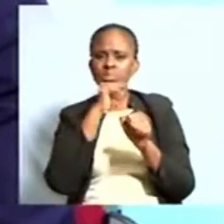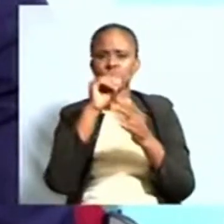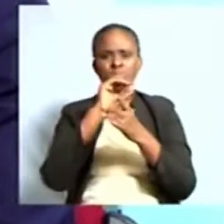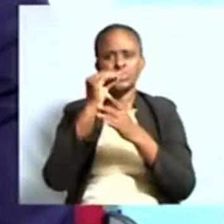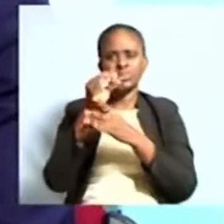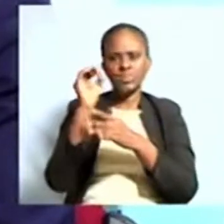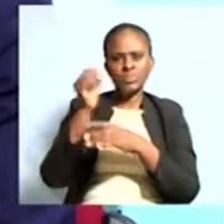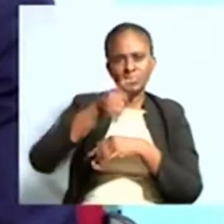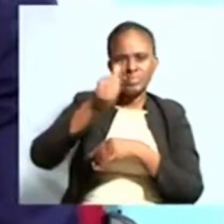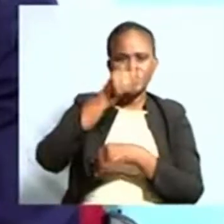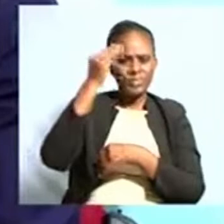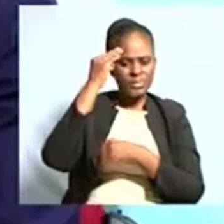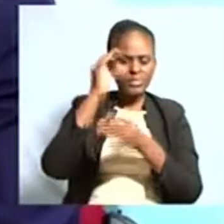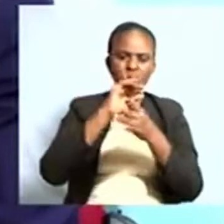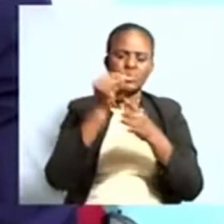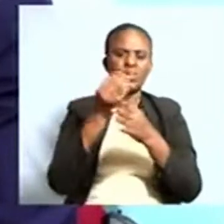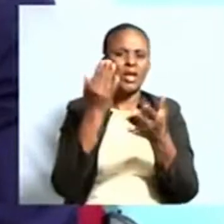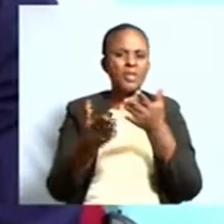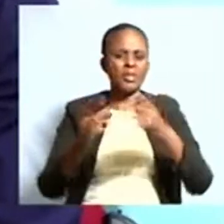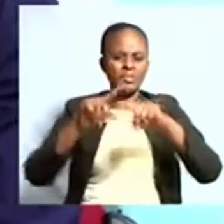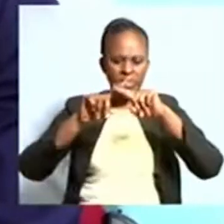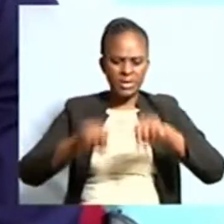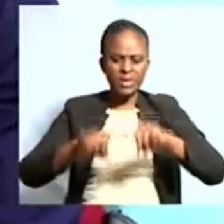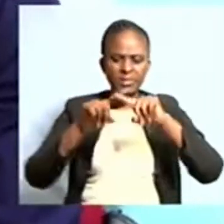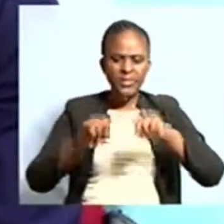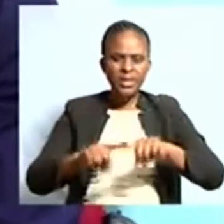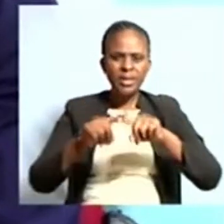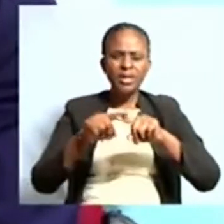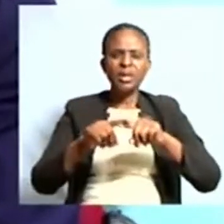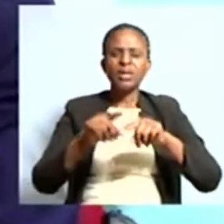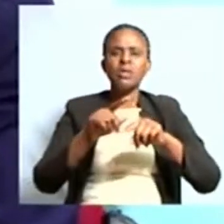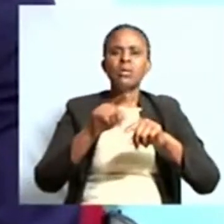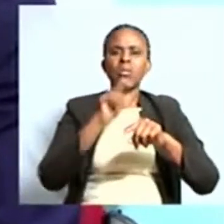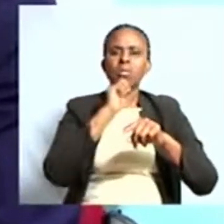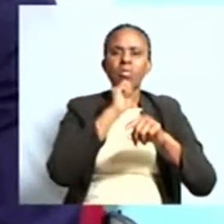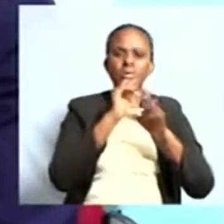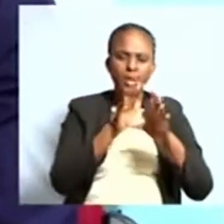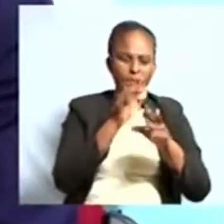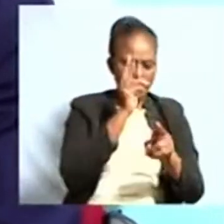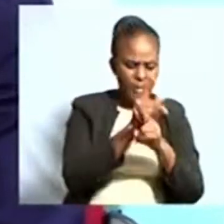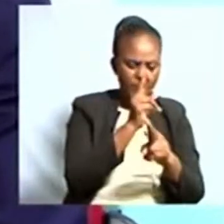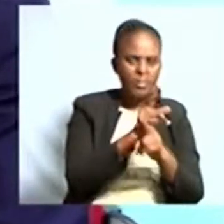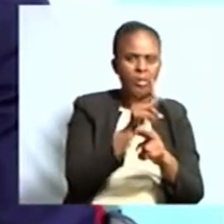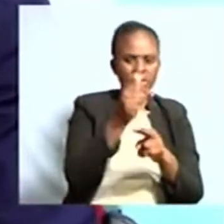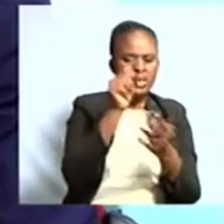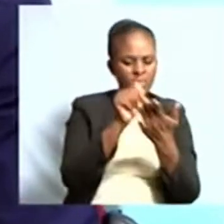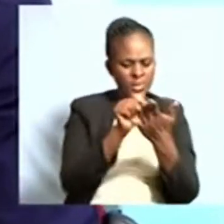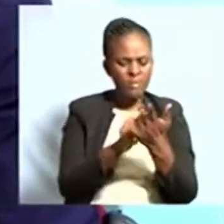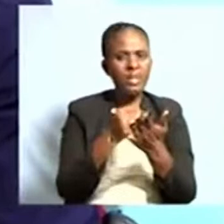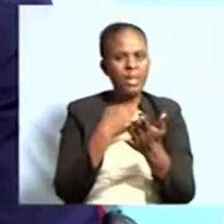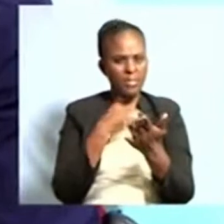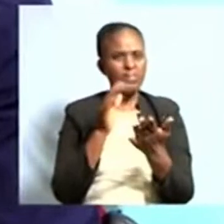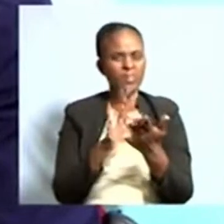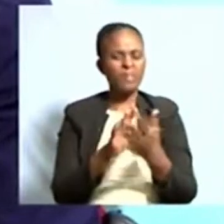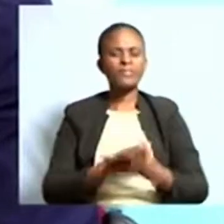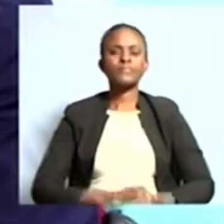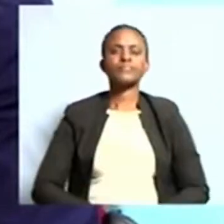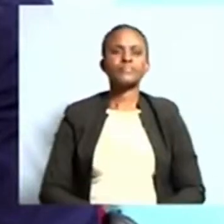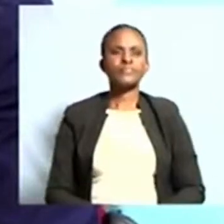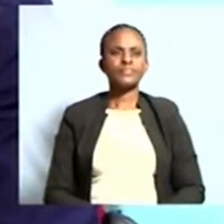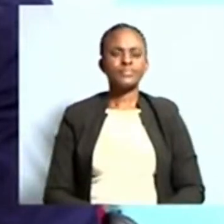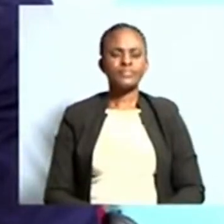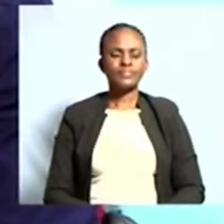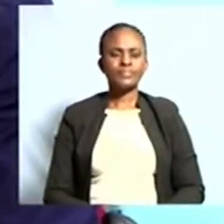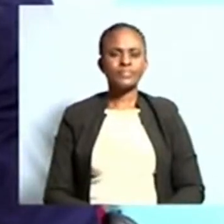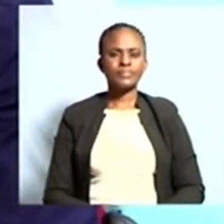original product, or it depends on the producer, the owner of the rights to do that? Do you have testing facilities? Okay, okay. Thank